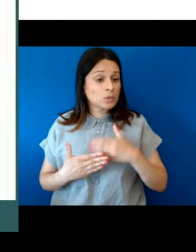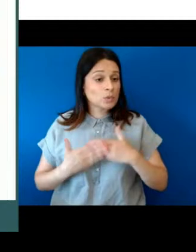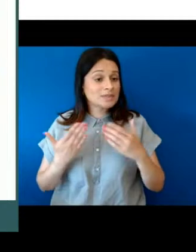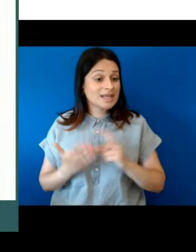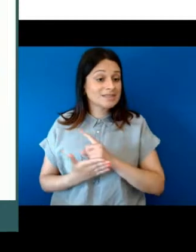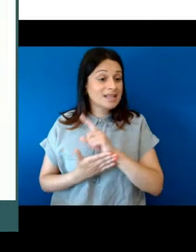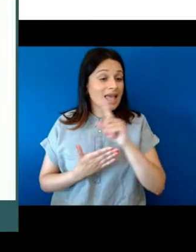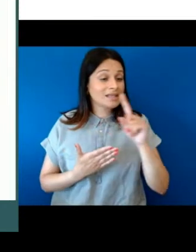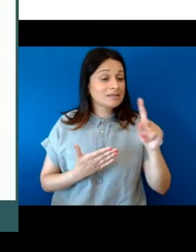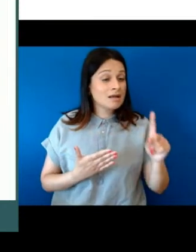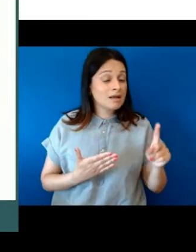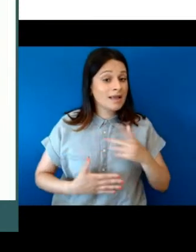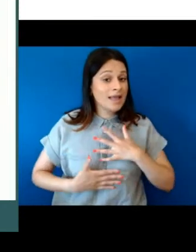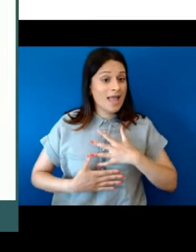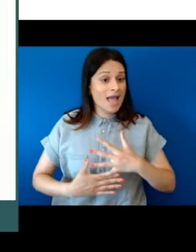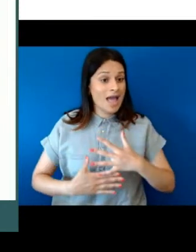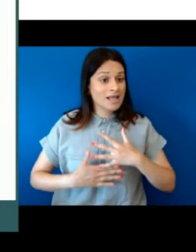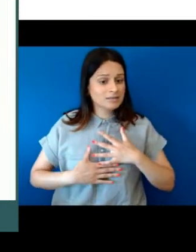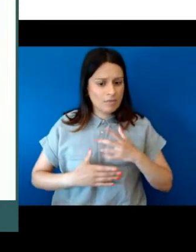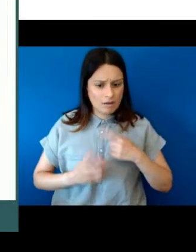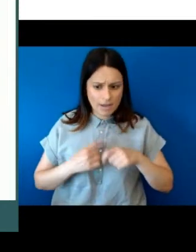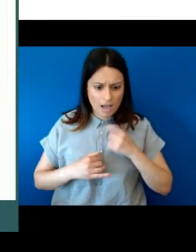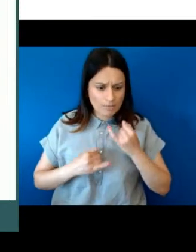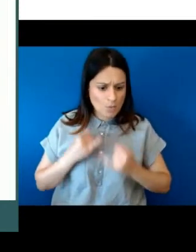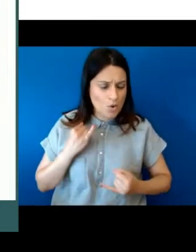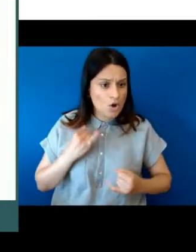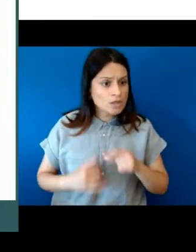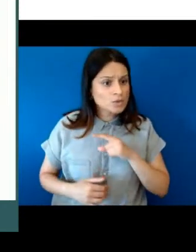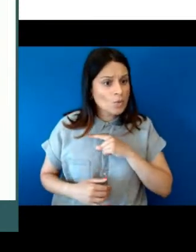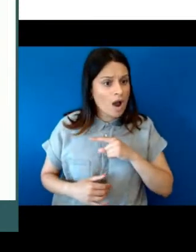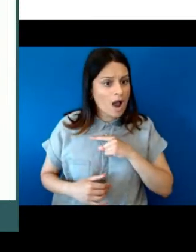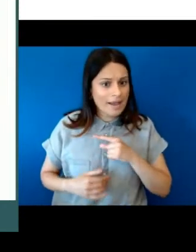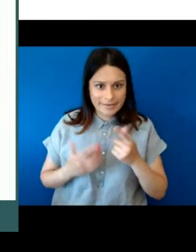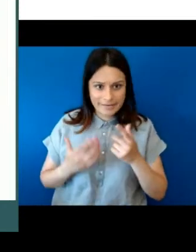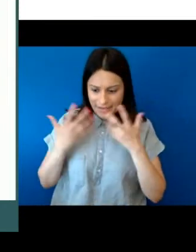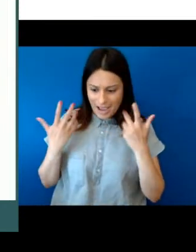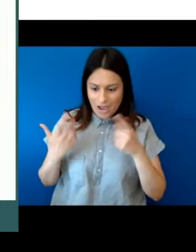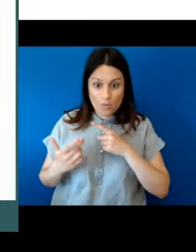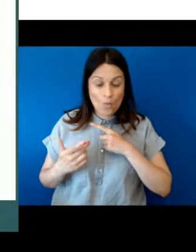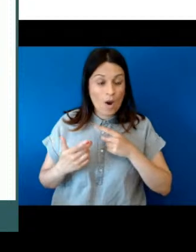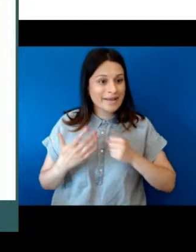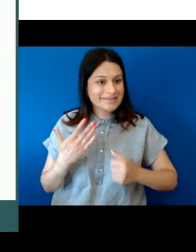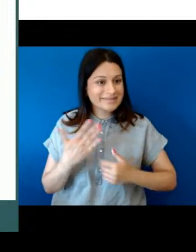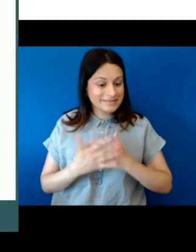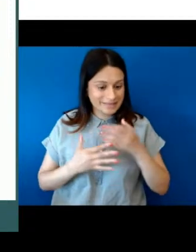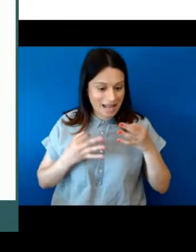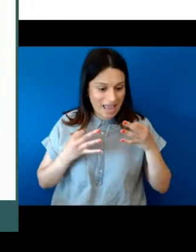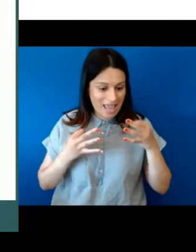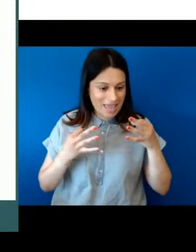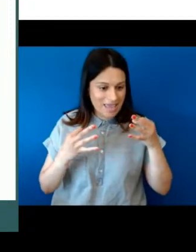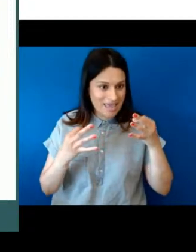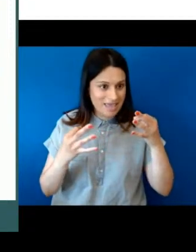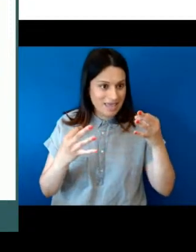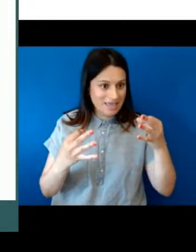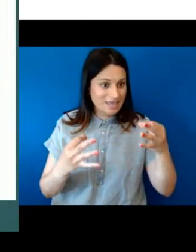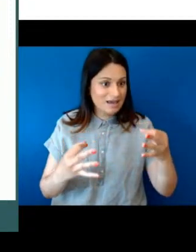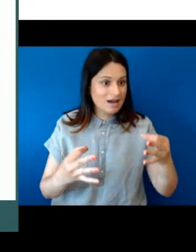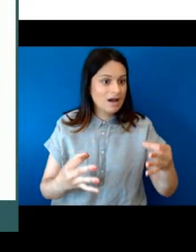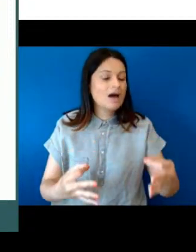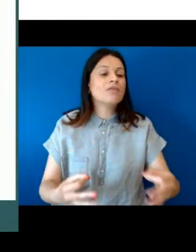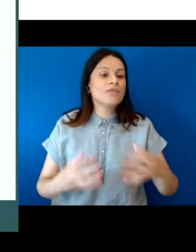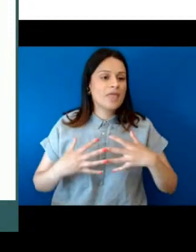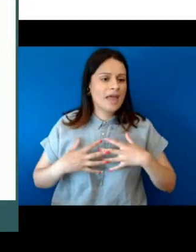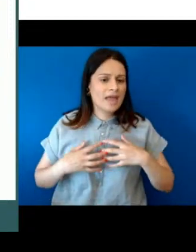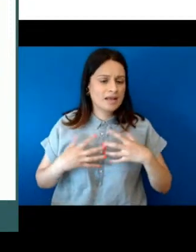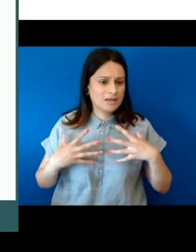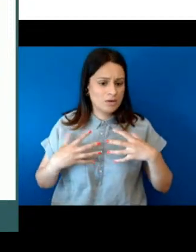can become worse, and that's more of the delayed inflammatory side of it. And we